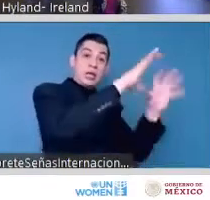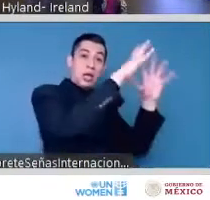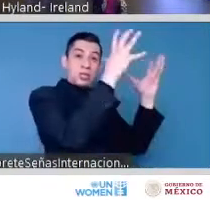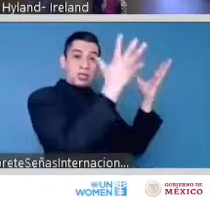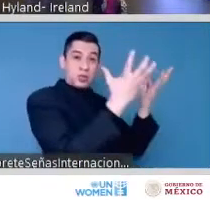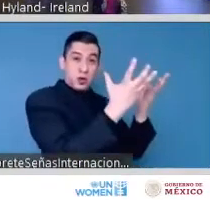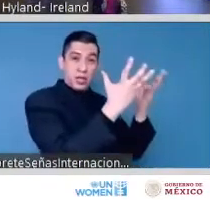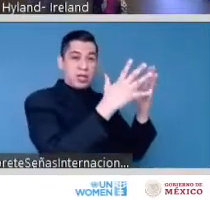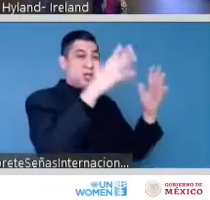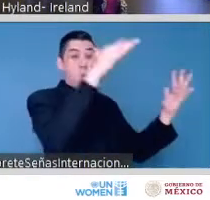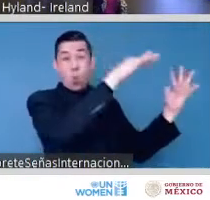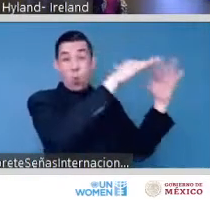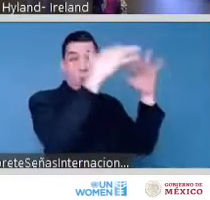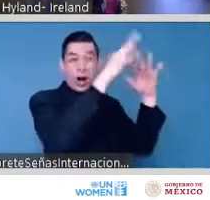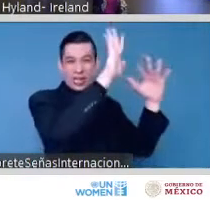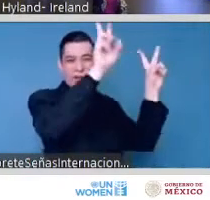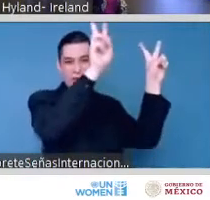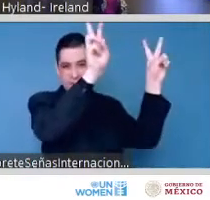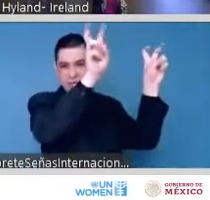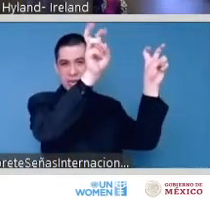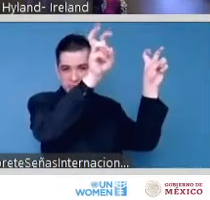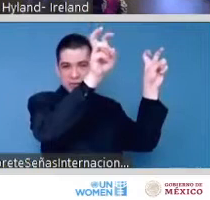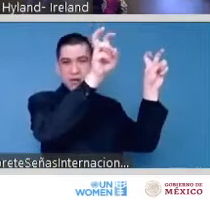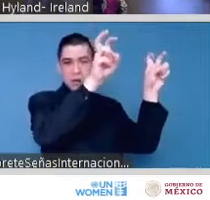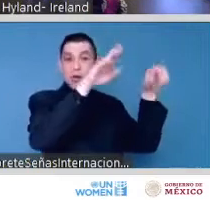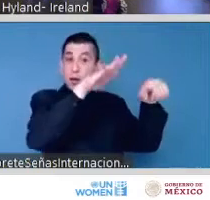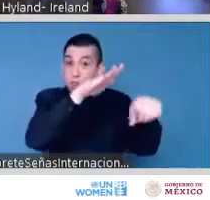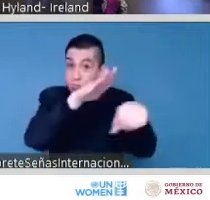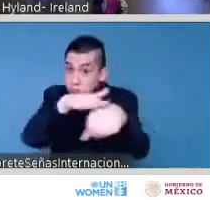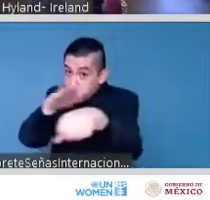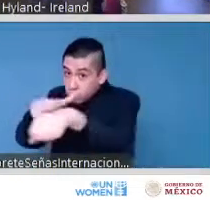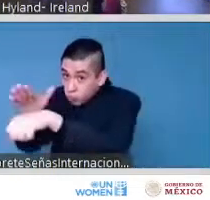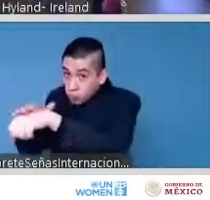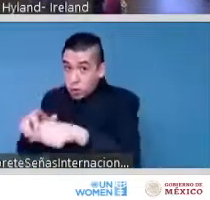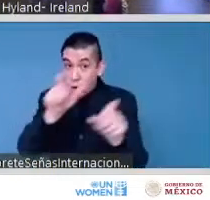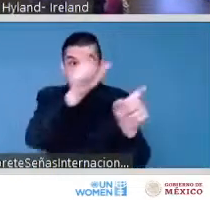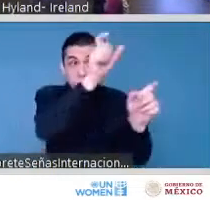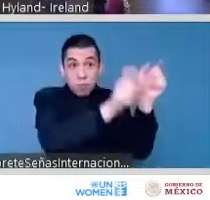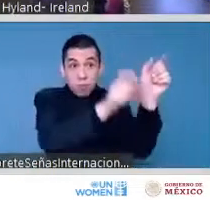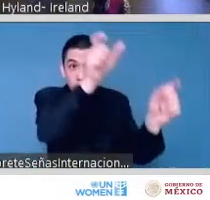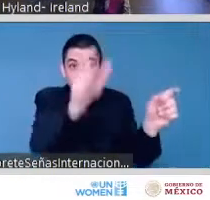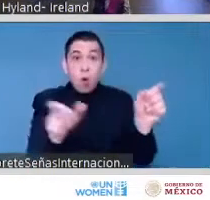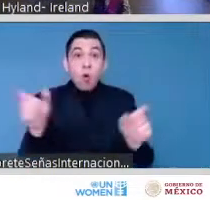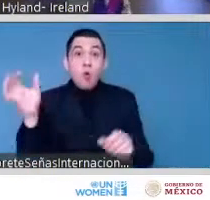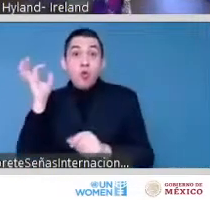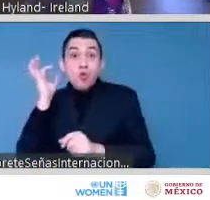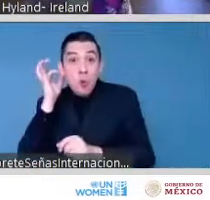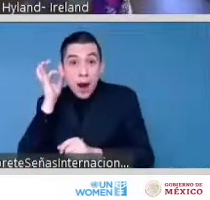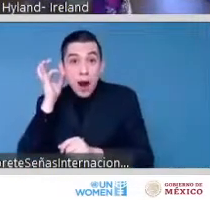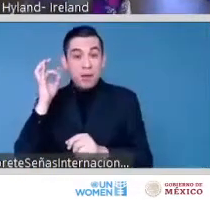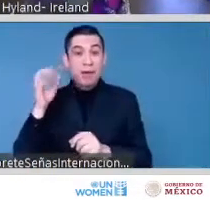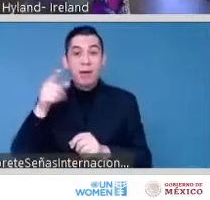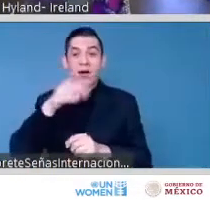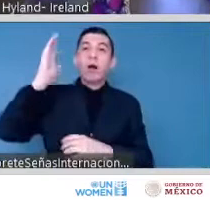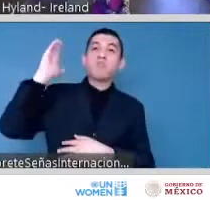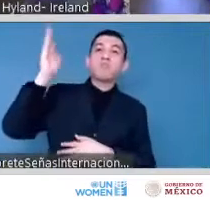all militaries. Maria mentioned women combatants. What happens when women are taken as prisoners of war as combatants? Well, IHL has something